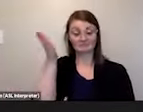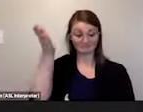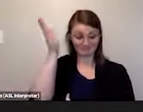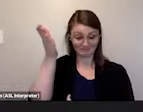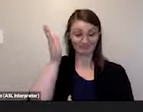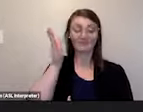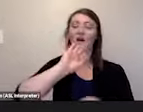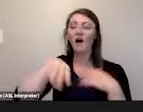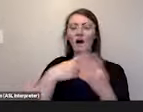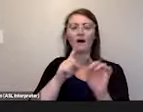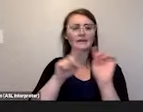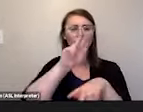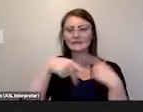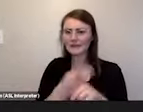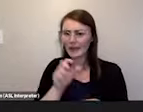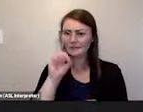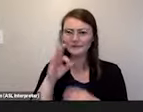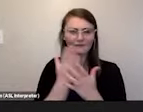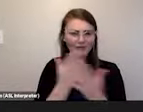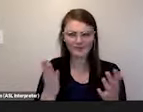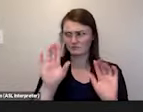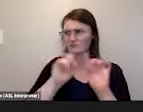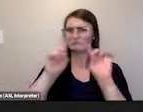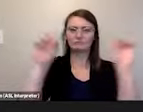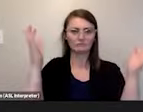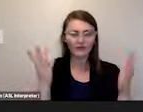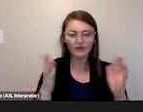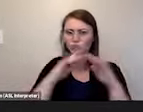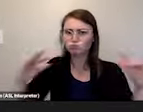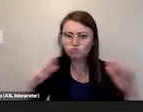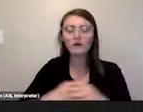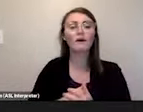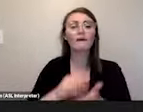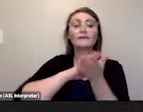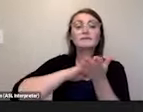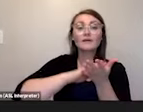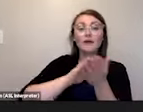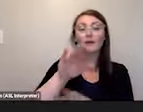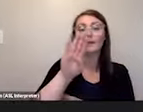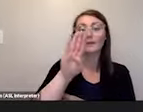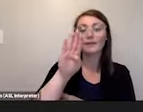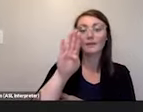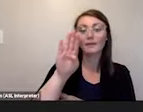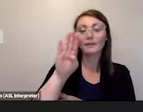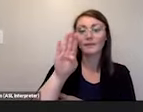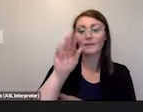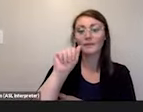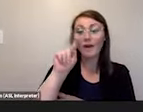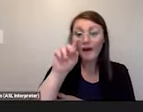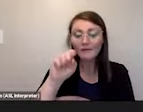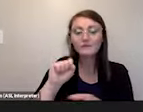different kinds of, I presented a bunch of different things. I showed some tactile bats, and some